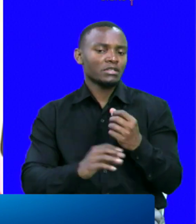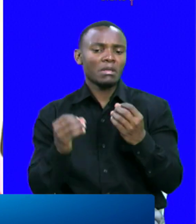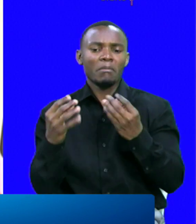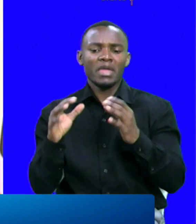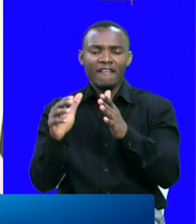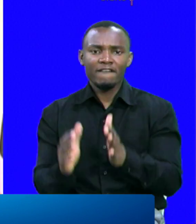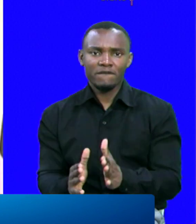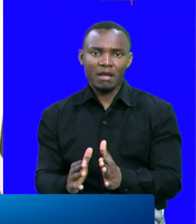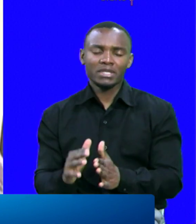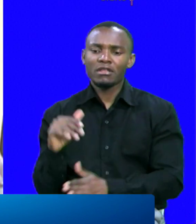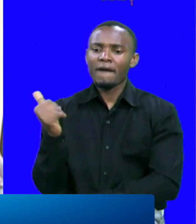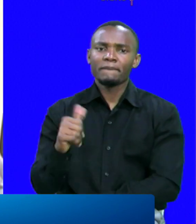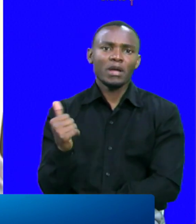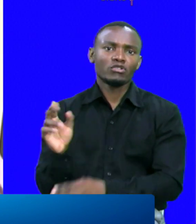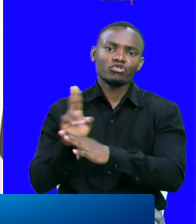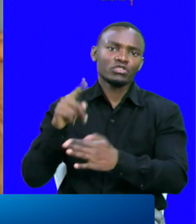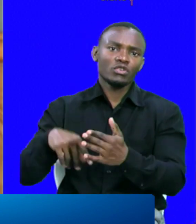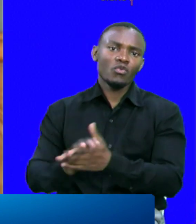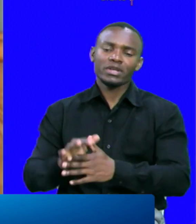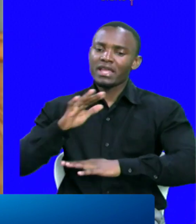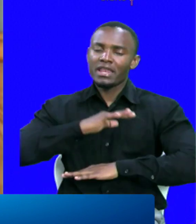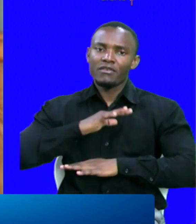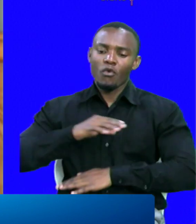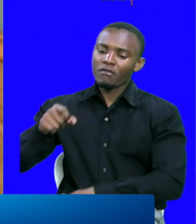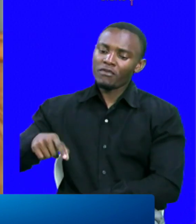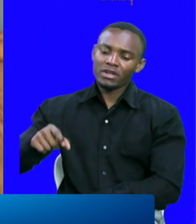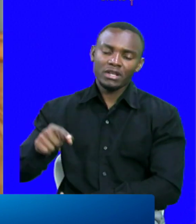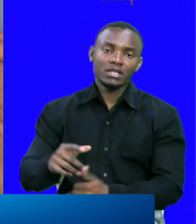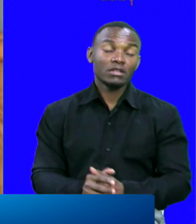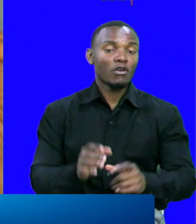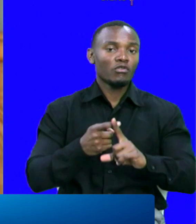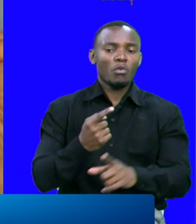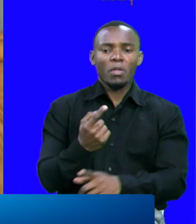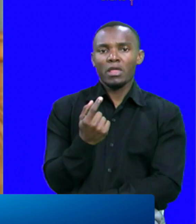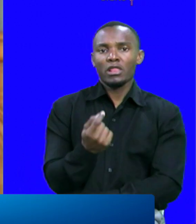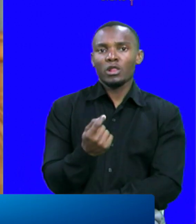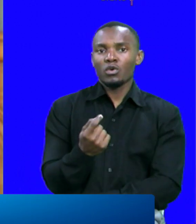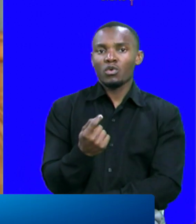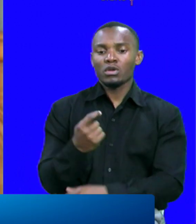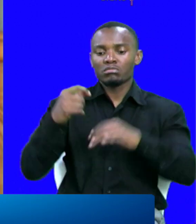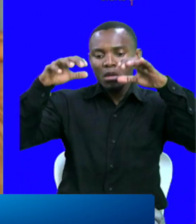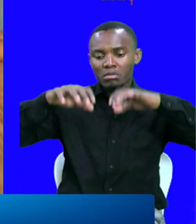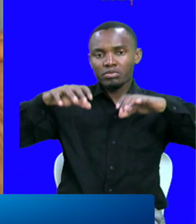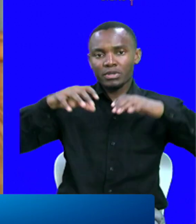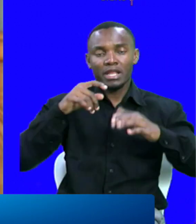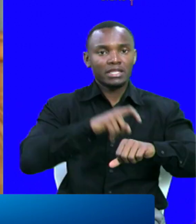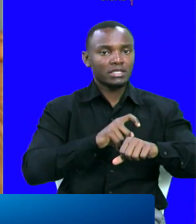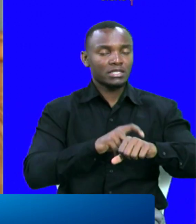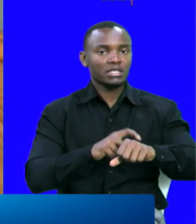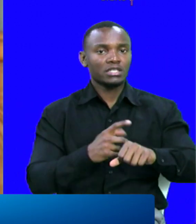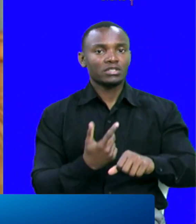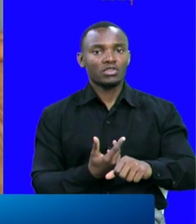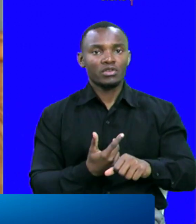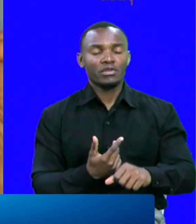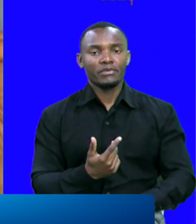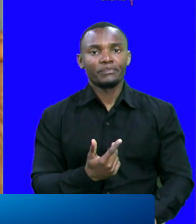sold at 2,500 shillings, down from 3,500 shillings. Whenever I go around